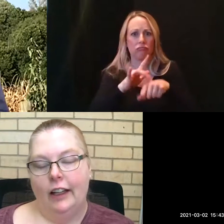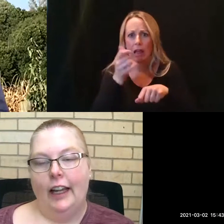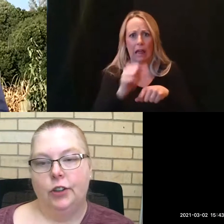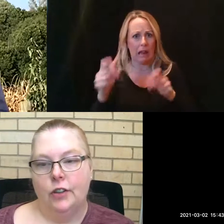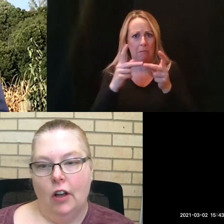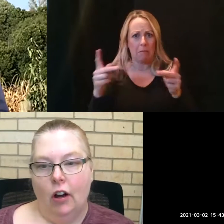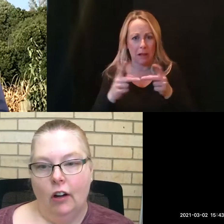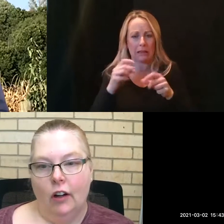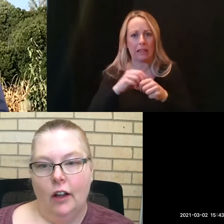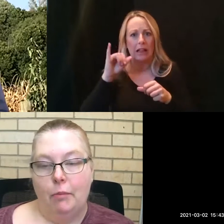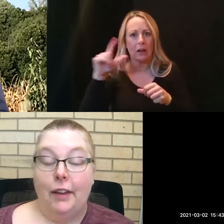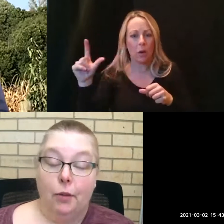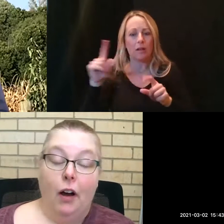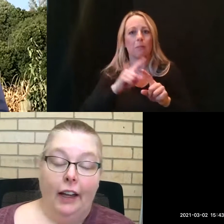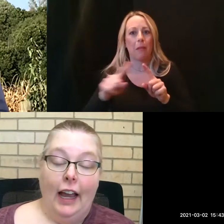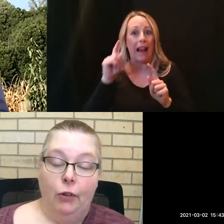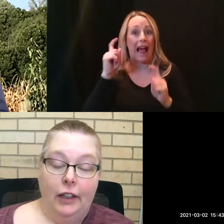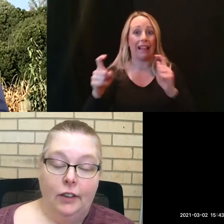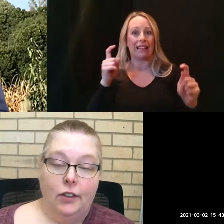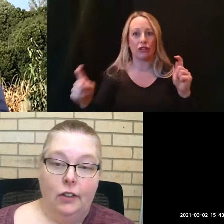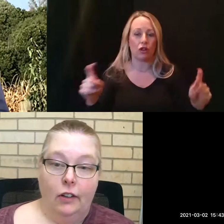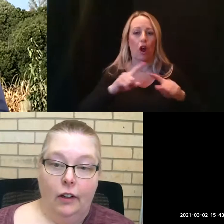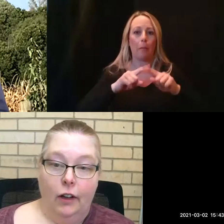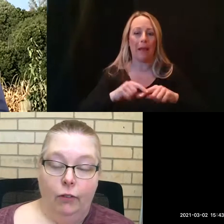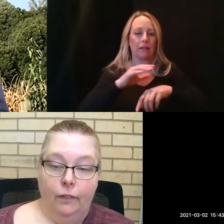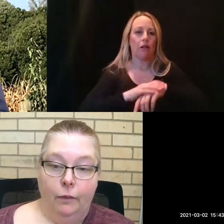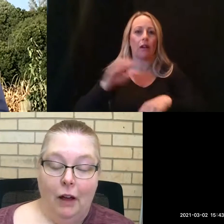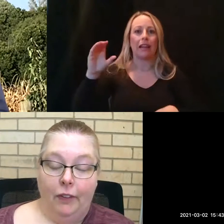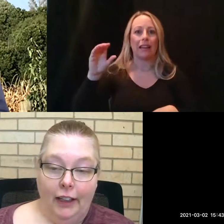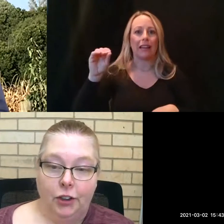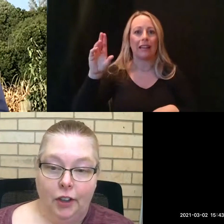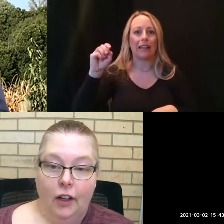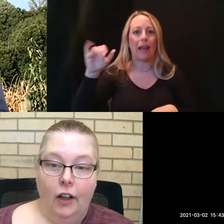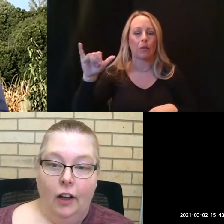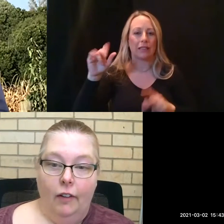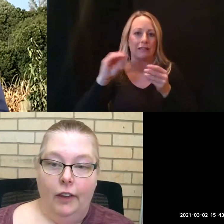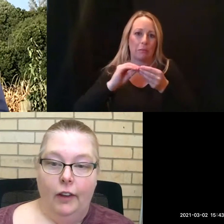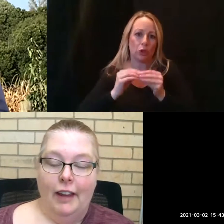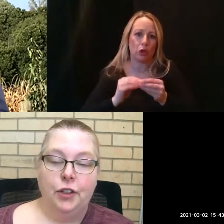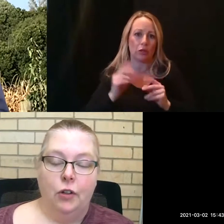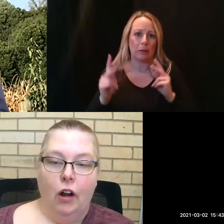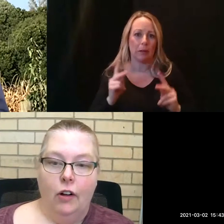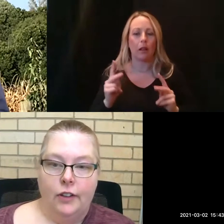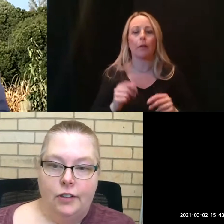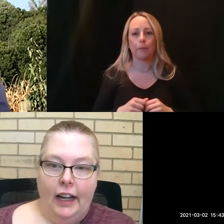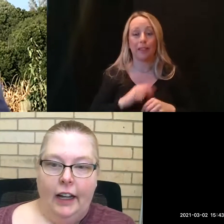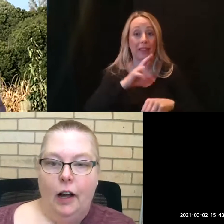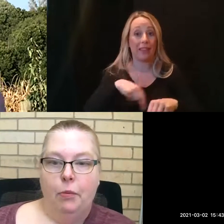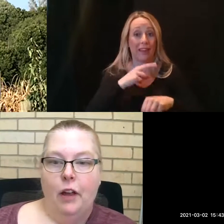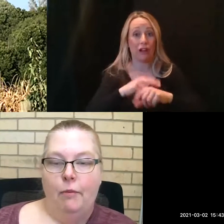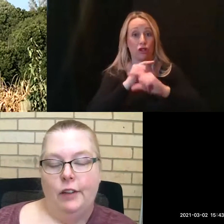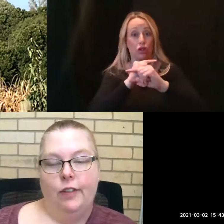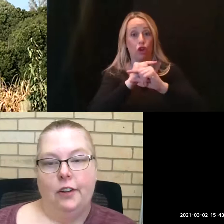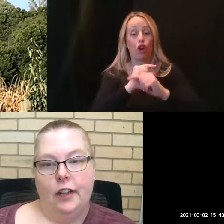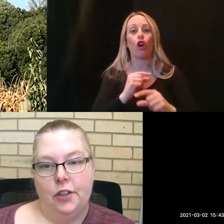However, allocations are based upon a county's population. The National Guard is standing